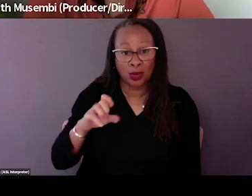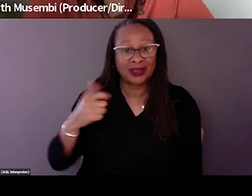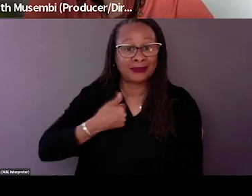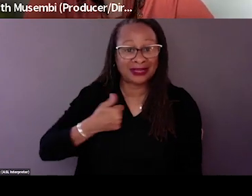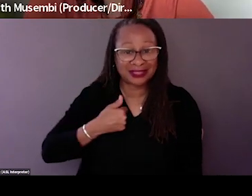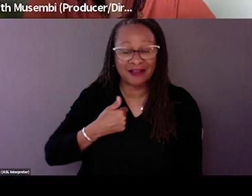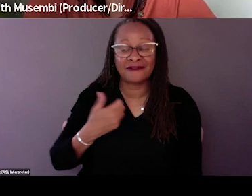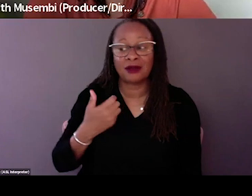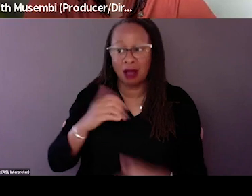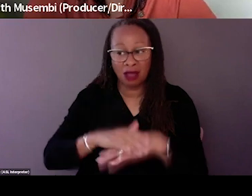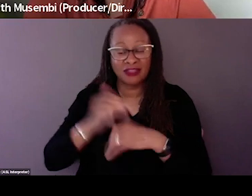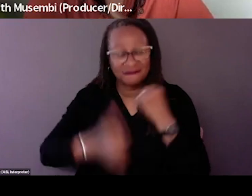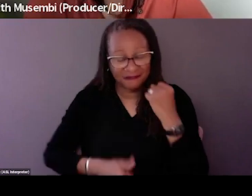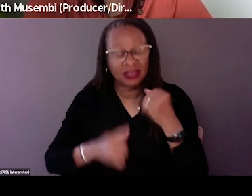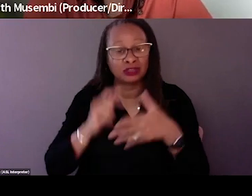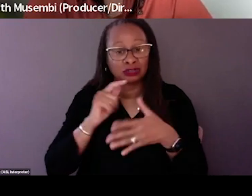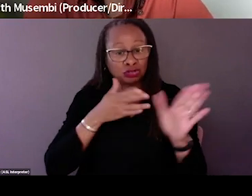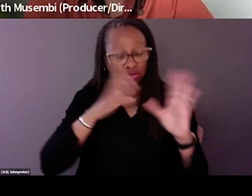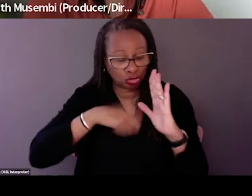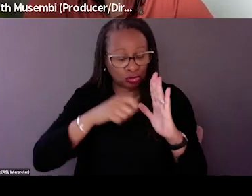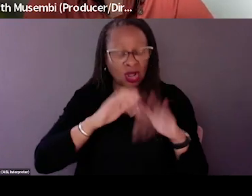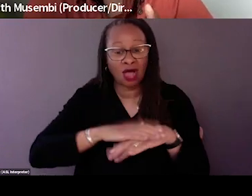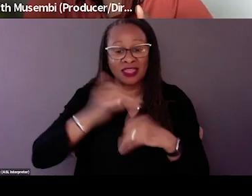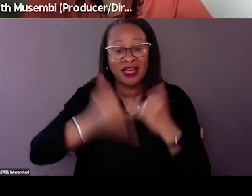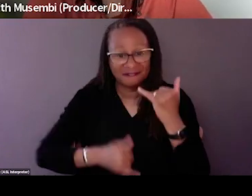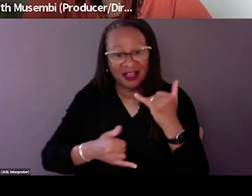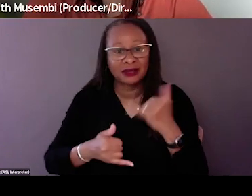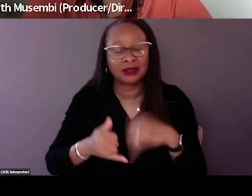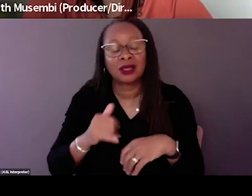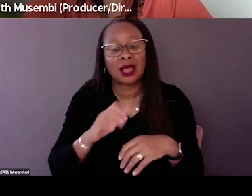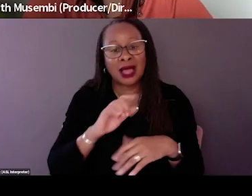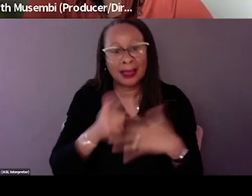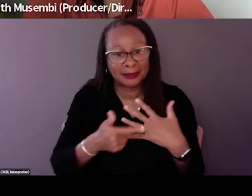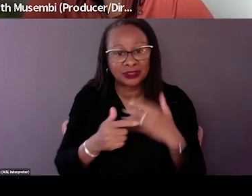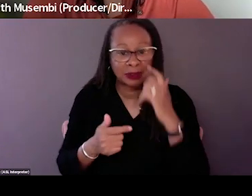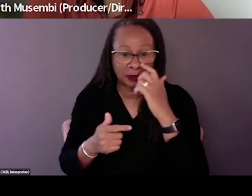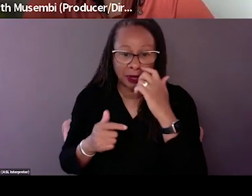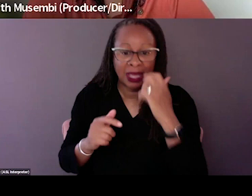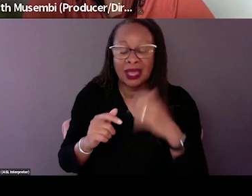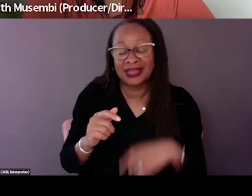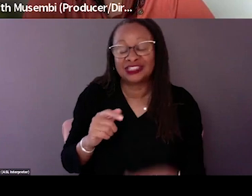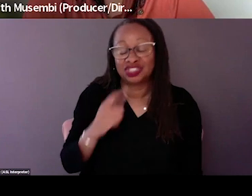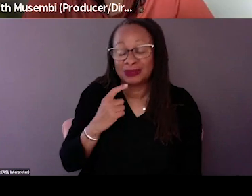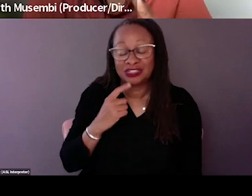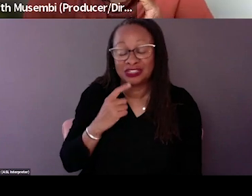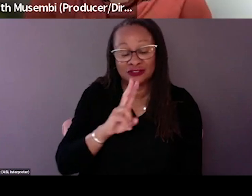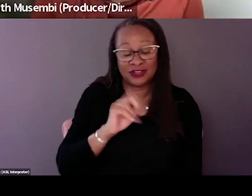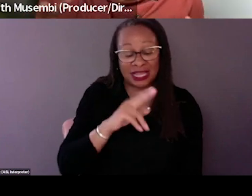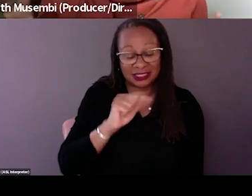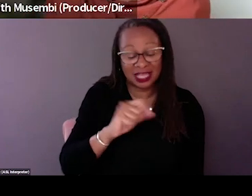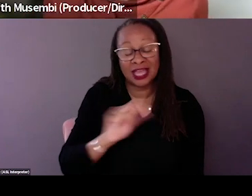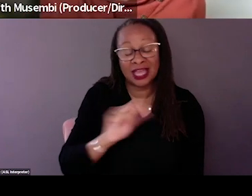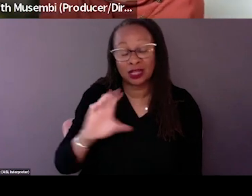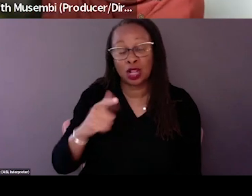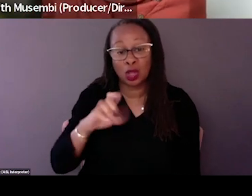first episode. And she mentioned that her and Vanessa had been chatting and they wanted to offer it to me. And then Chloe says this as